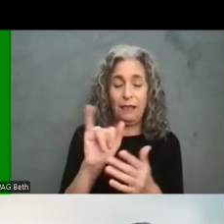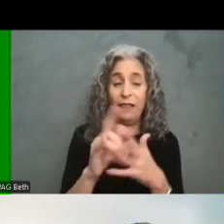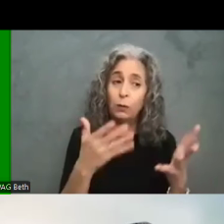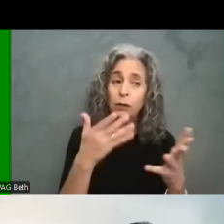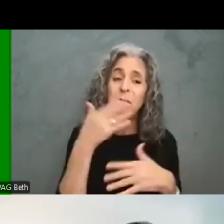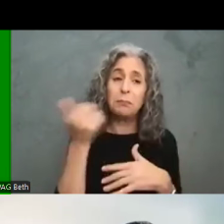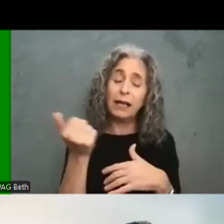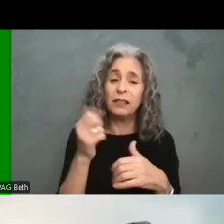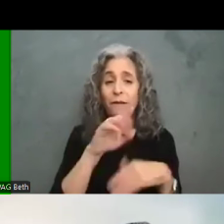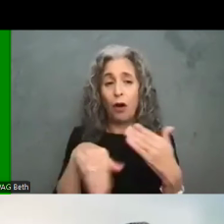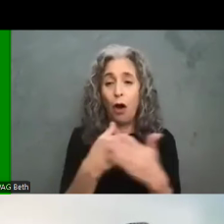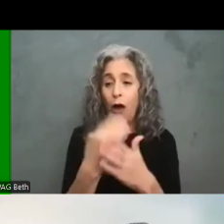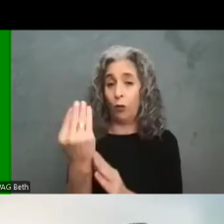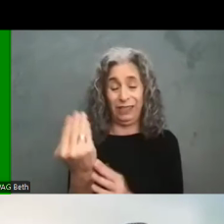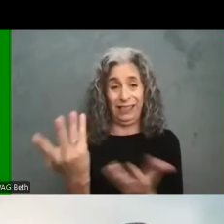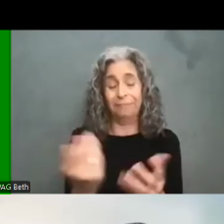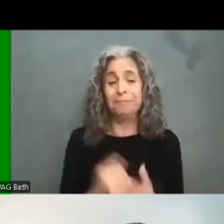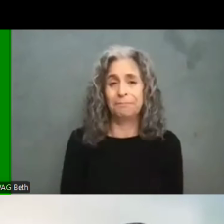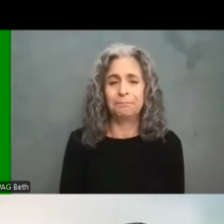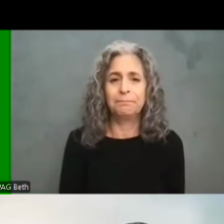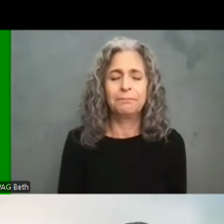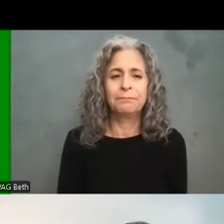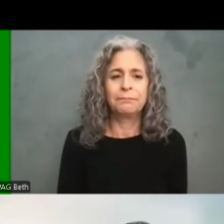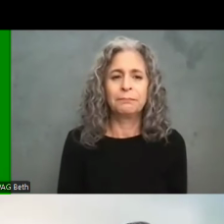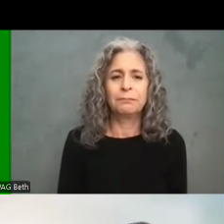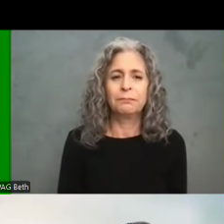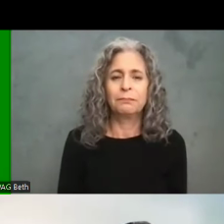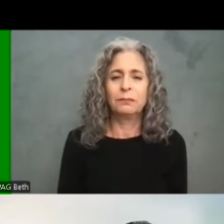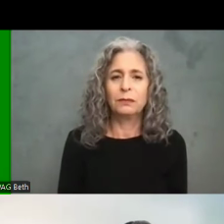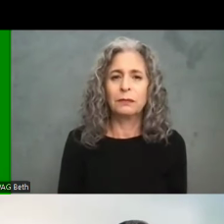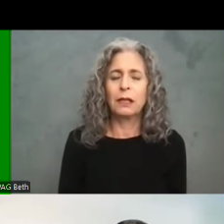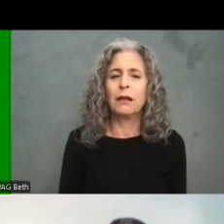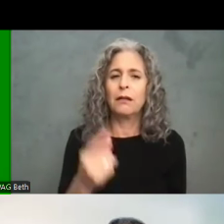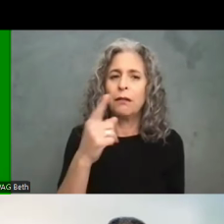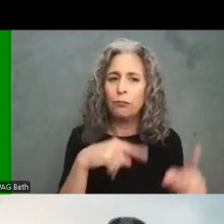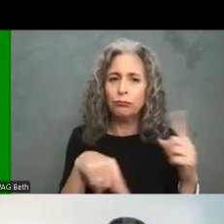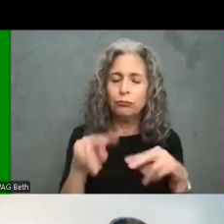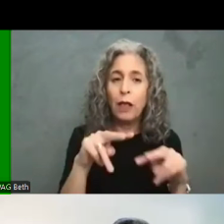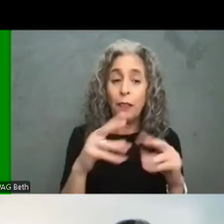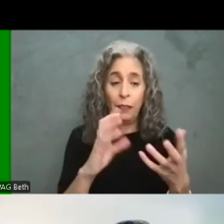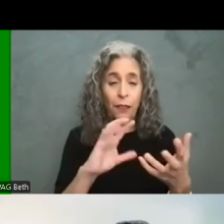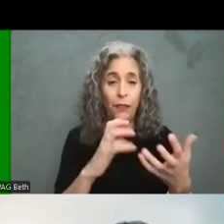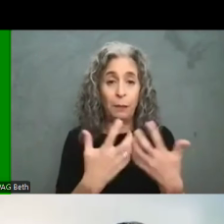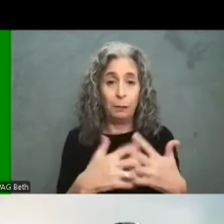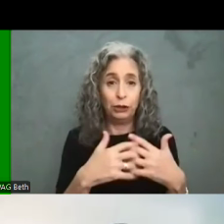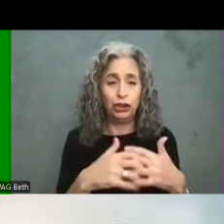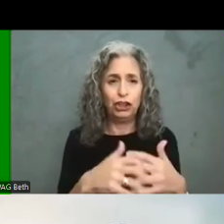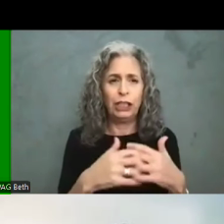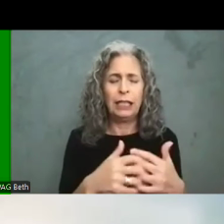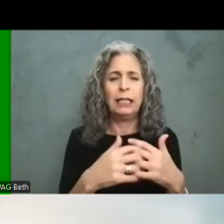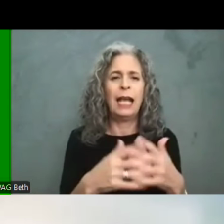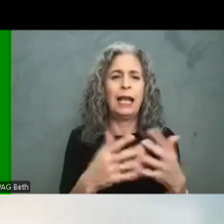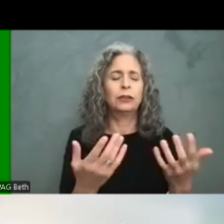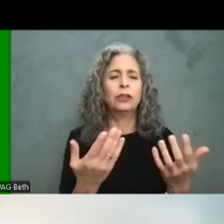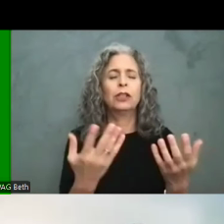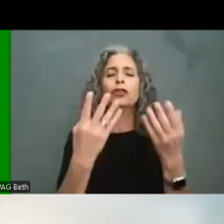14. Okay. So they read the list of features. The machine has soft closed doors. It